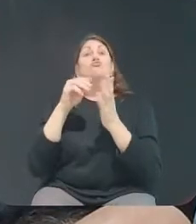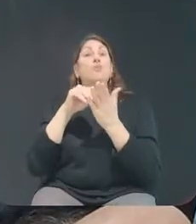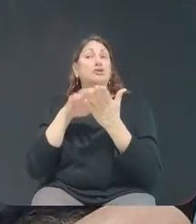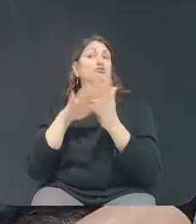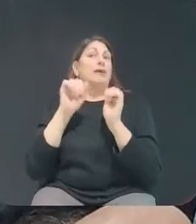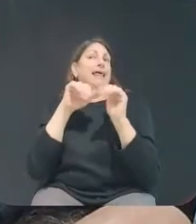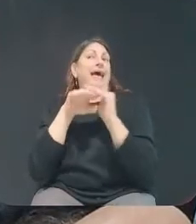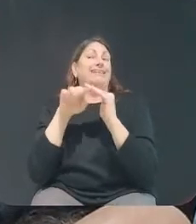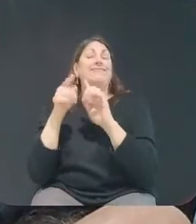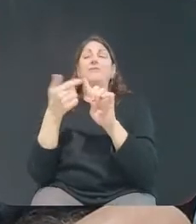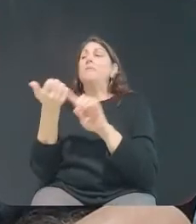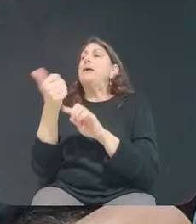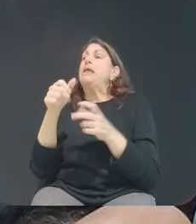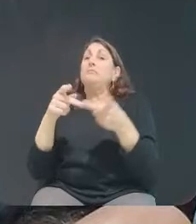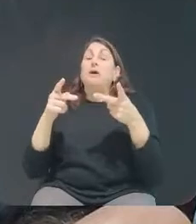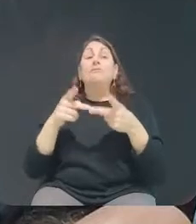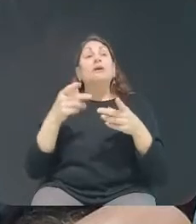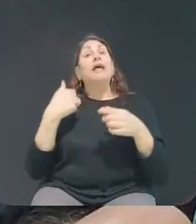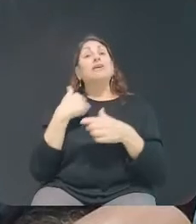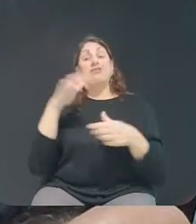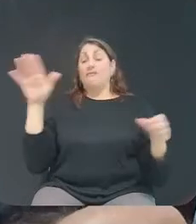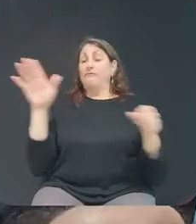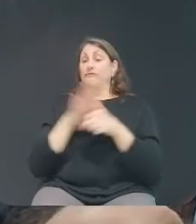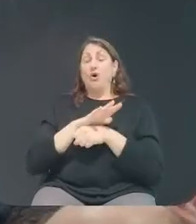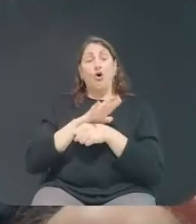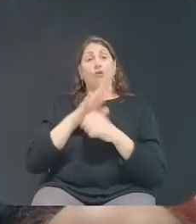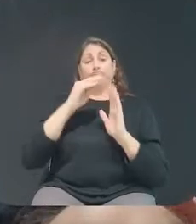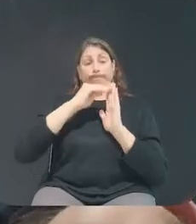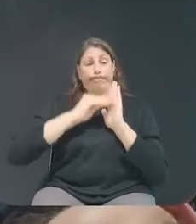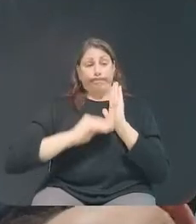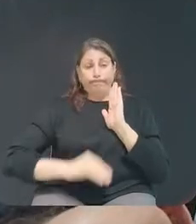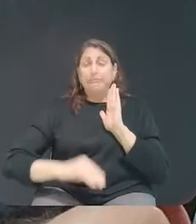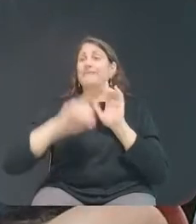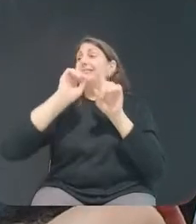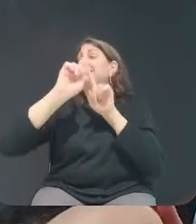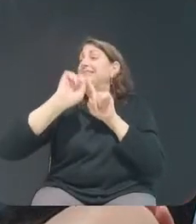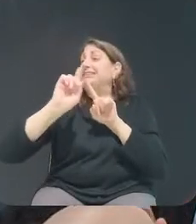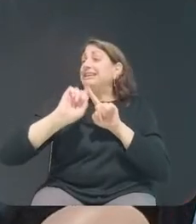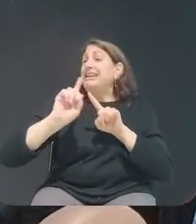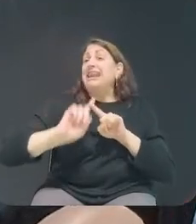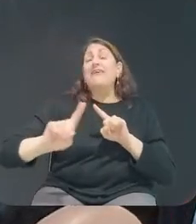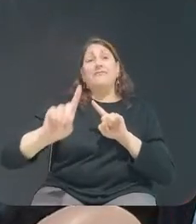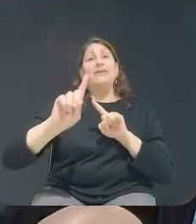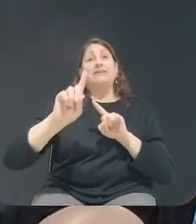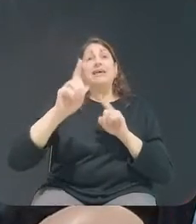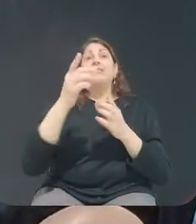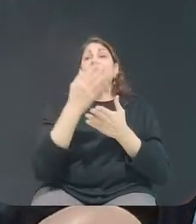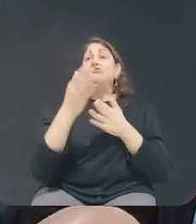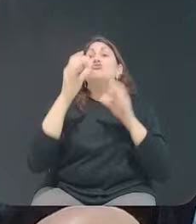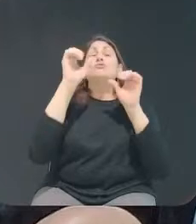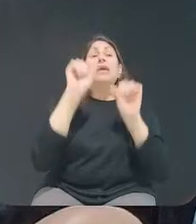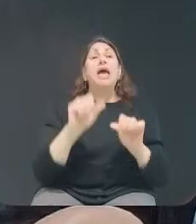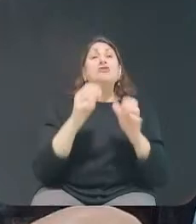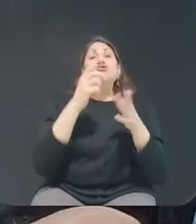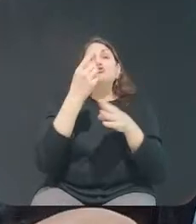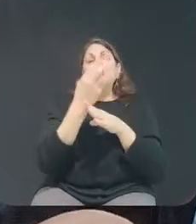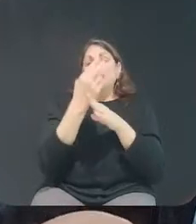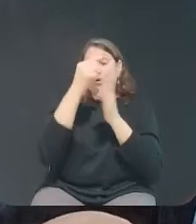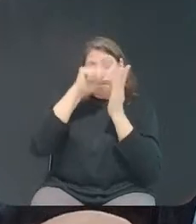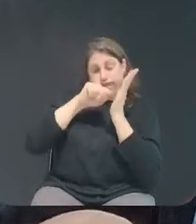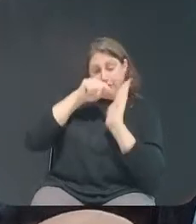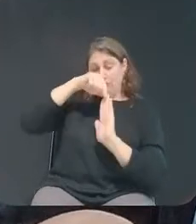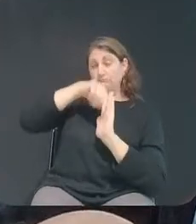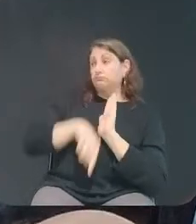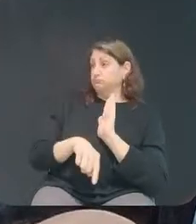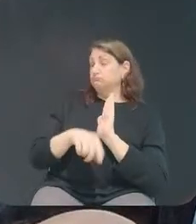also includes a full bibliography pointing to additional records you can use for more research. The intention behind this resource was